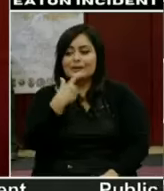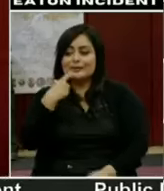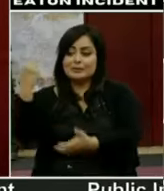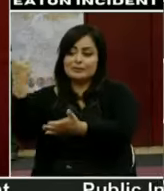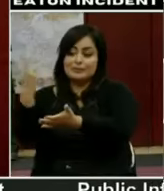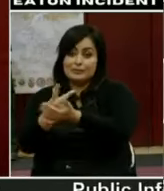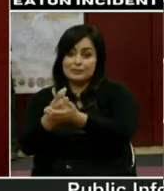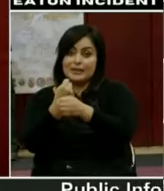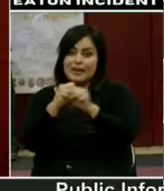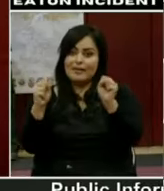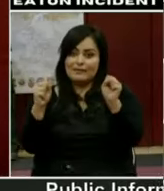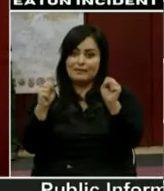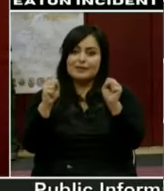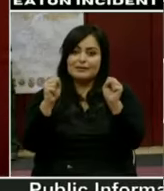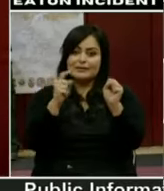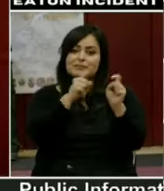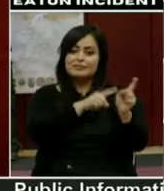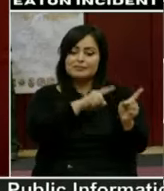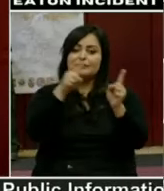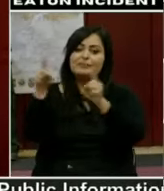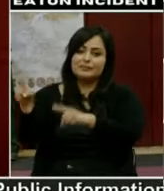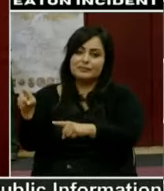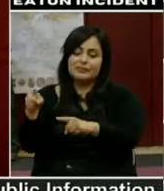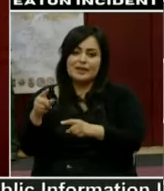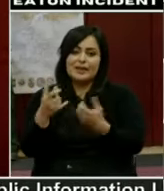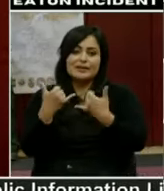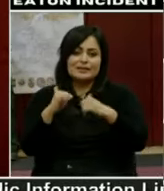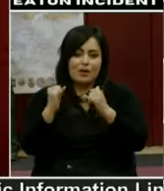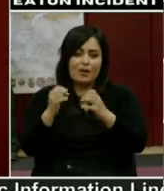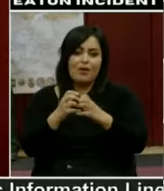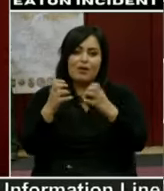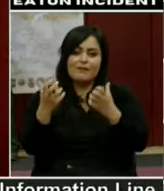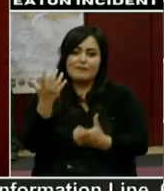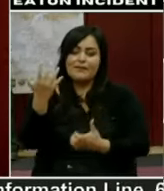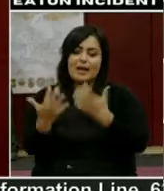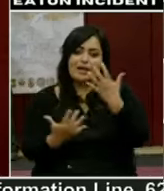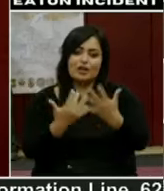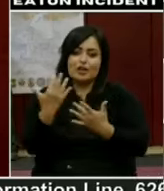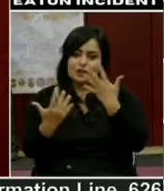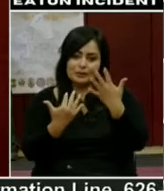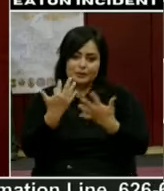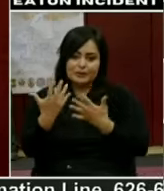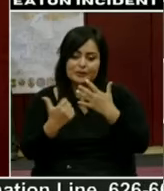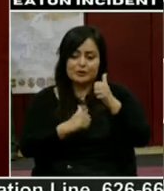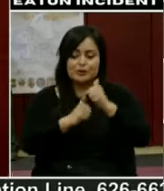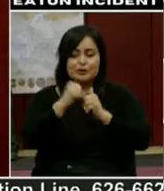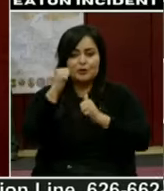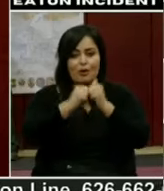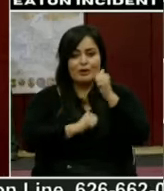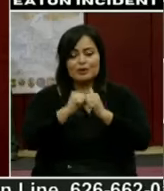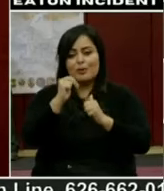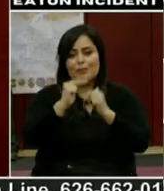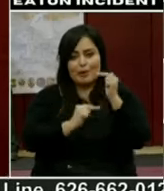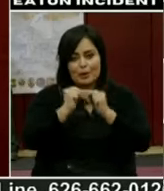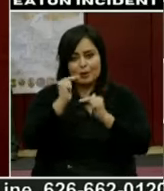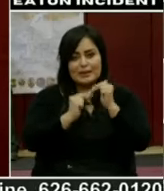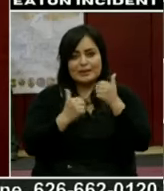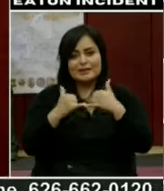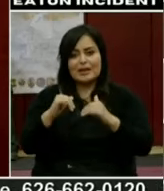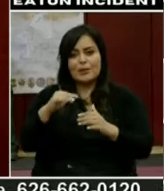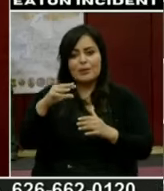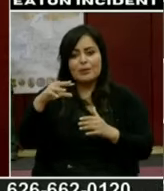here, that it's safe to do so. There's still a lot of fire in here, structures and buildings that are still